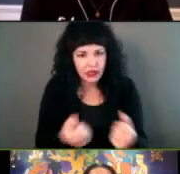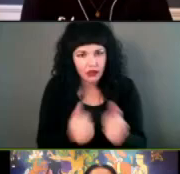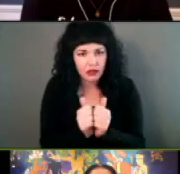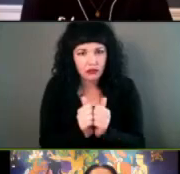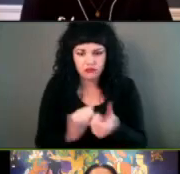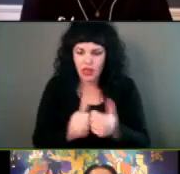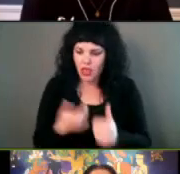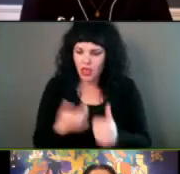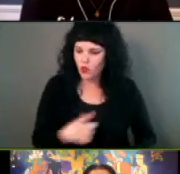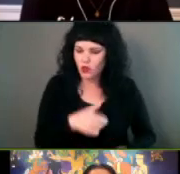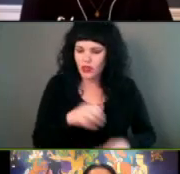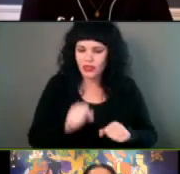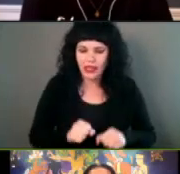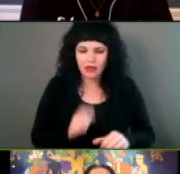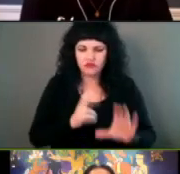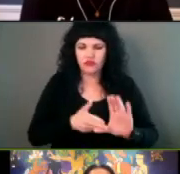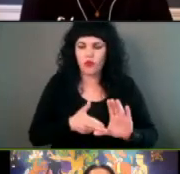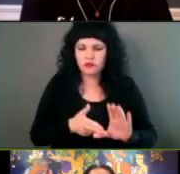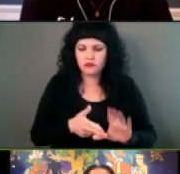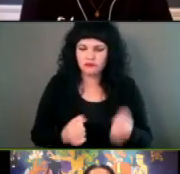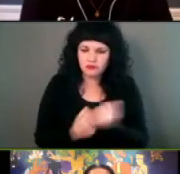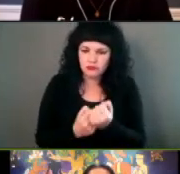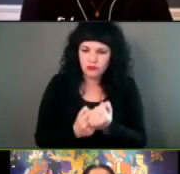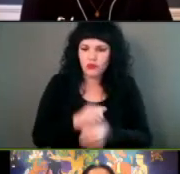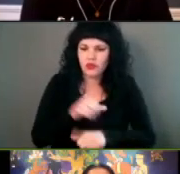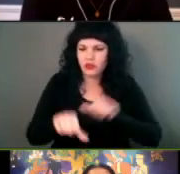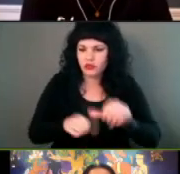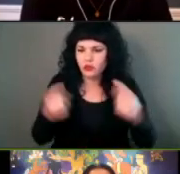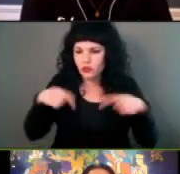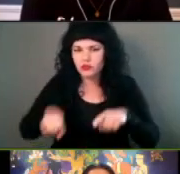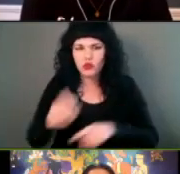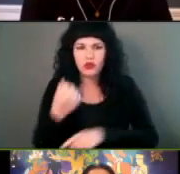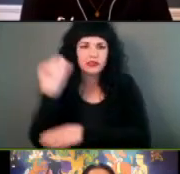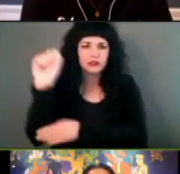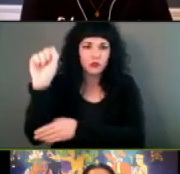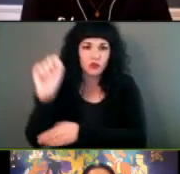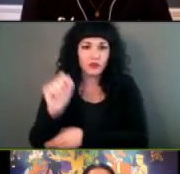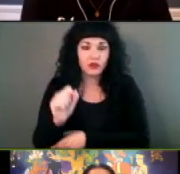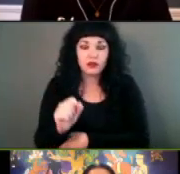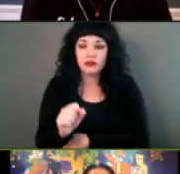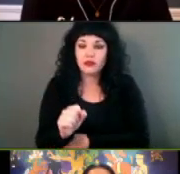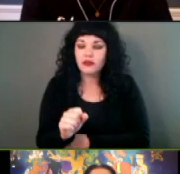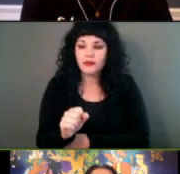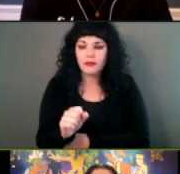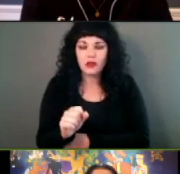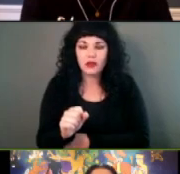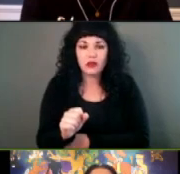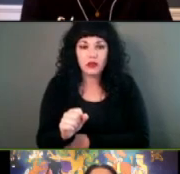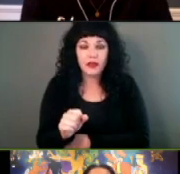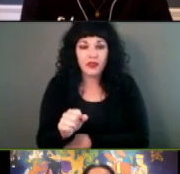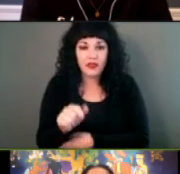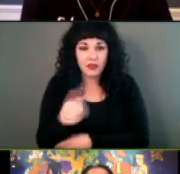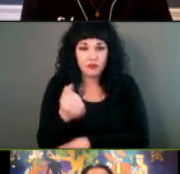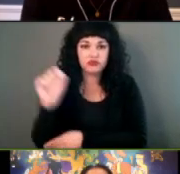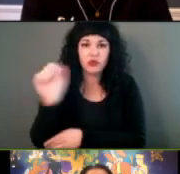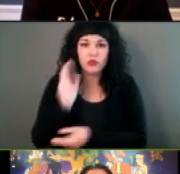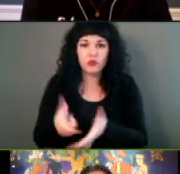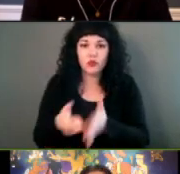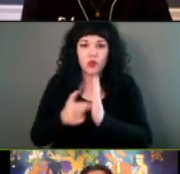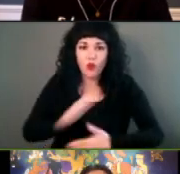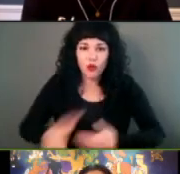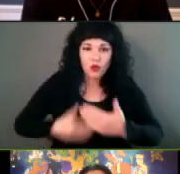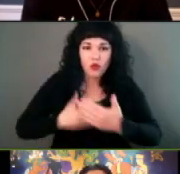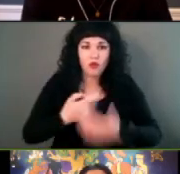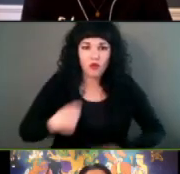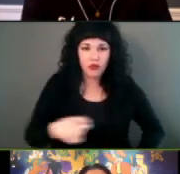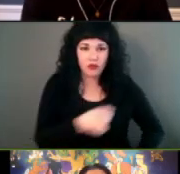It's gonna take us all to dismantle the systems of racism. And it's on us to